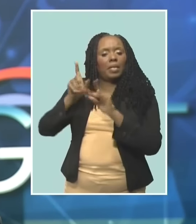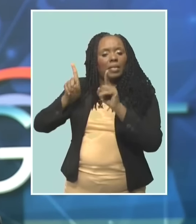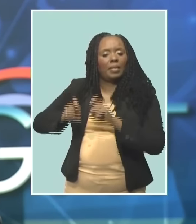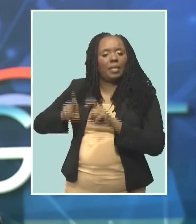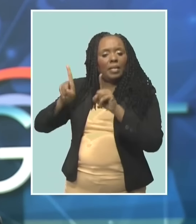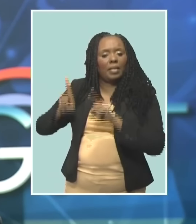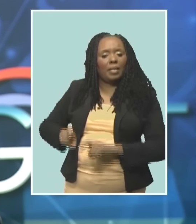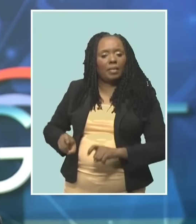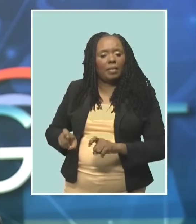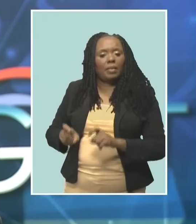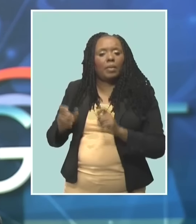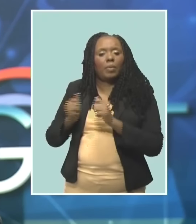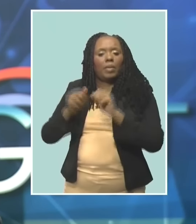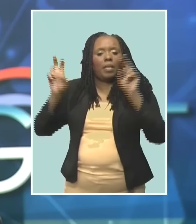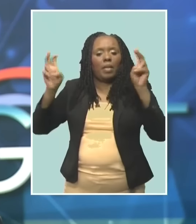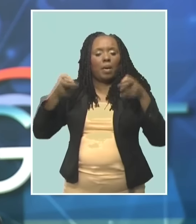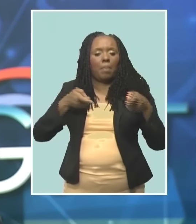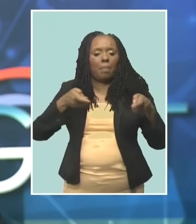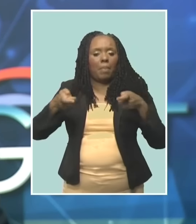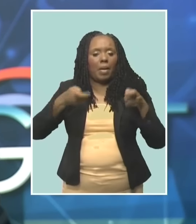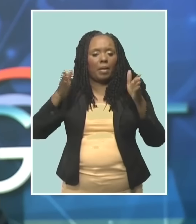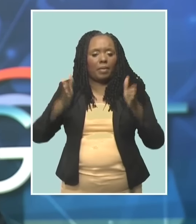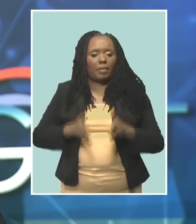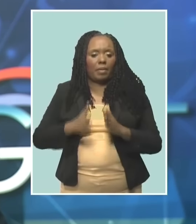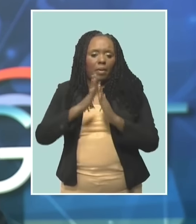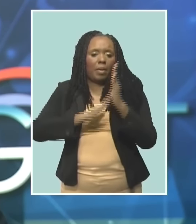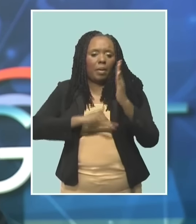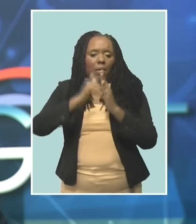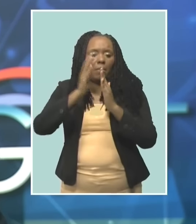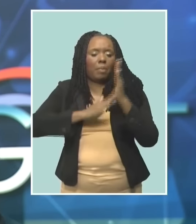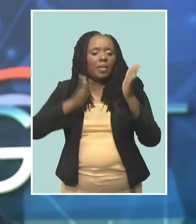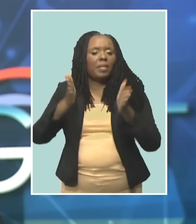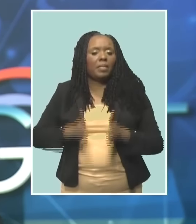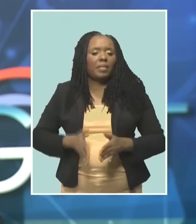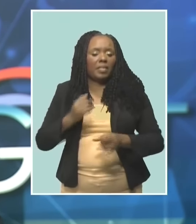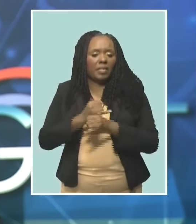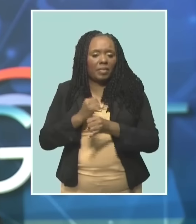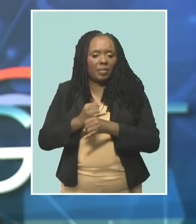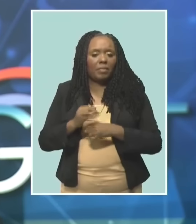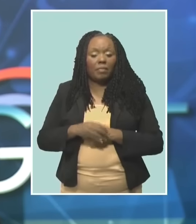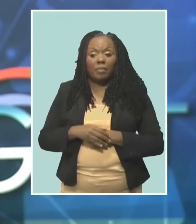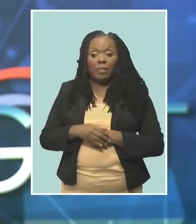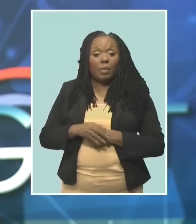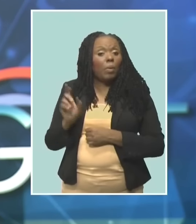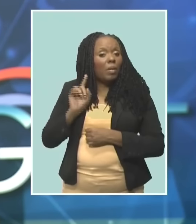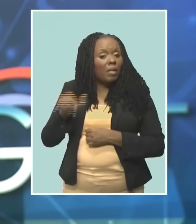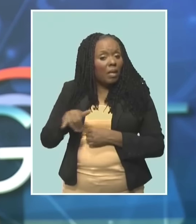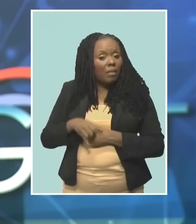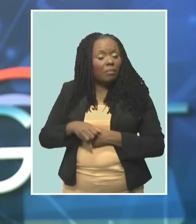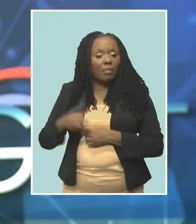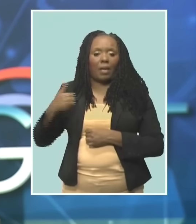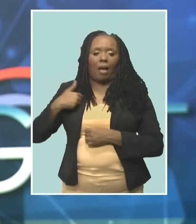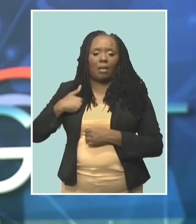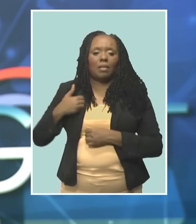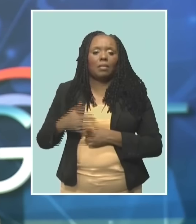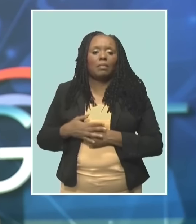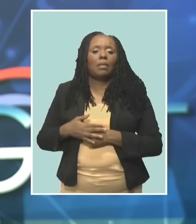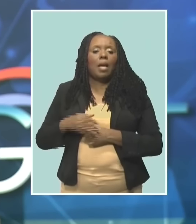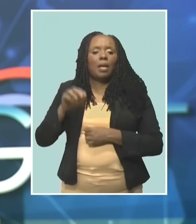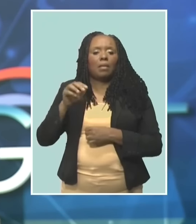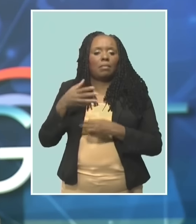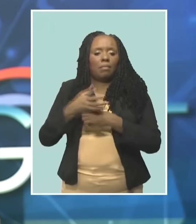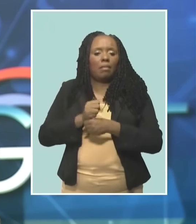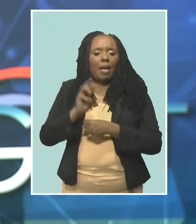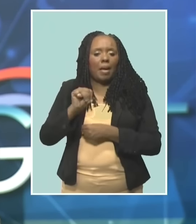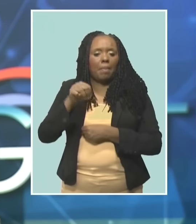list by the Master Painters Institute. Headquartered in Vancouver, Canada, MPI is an institute dedicated to the establishment